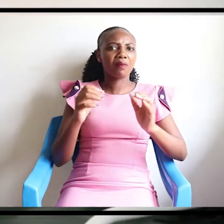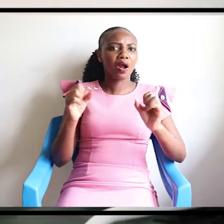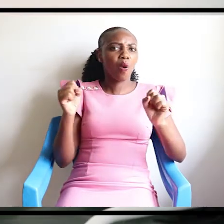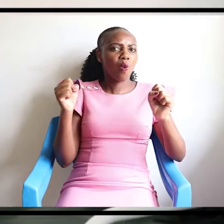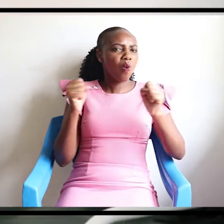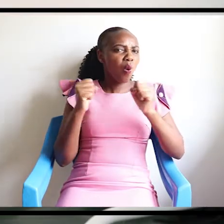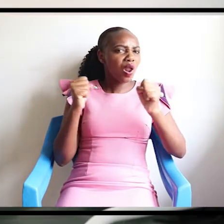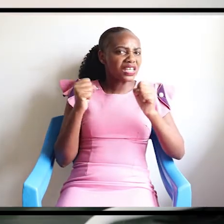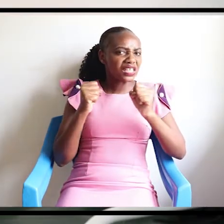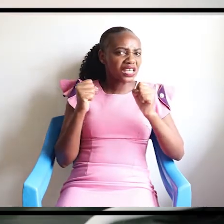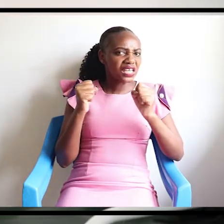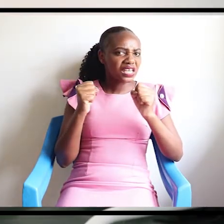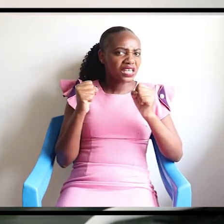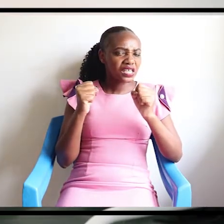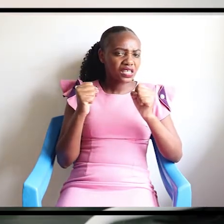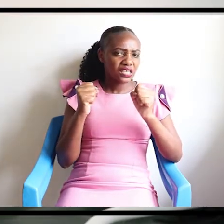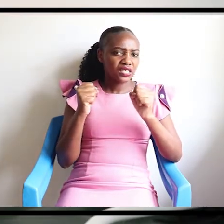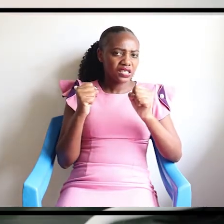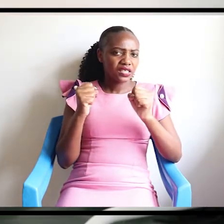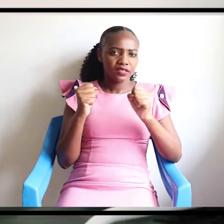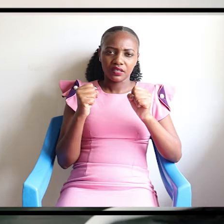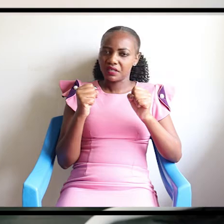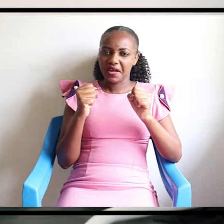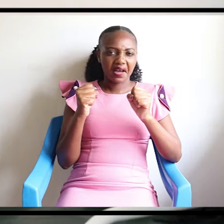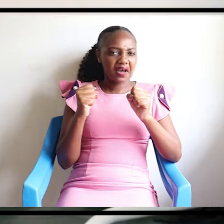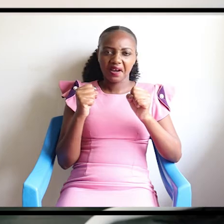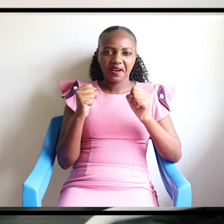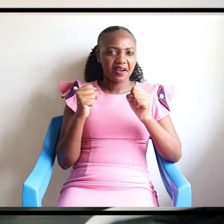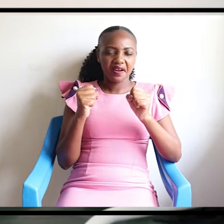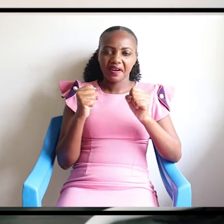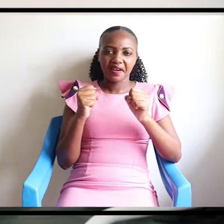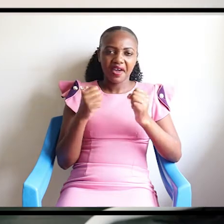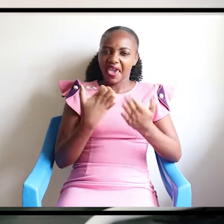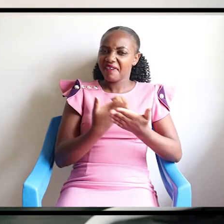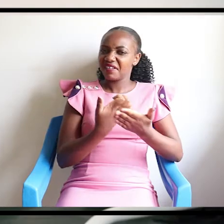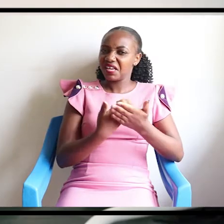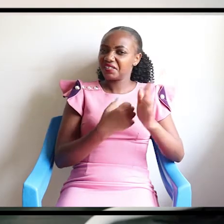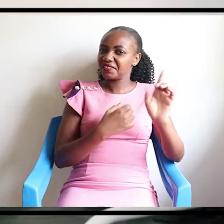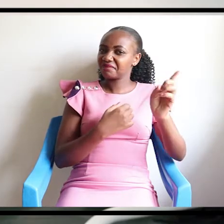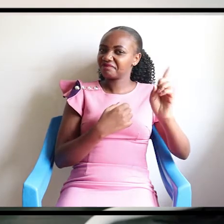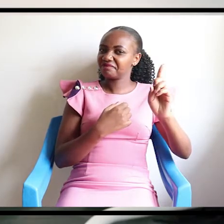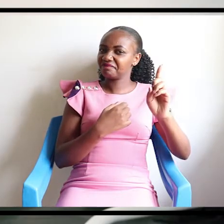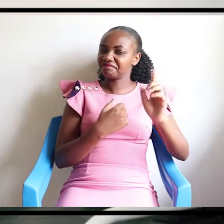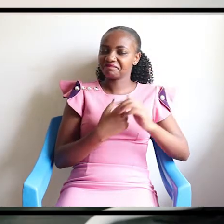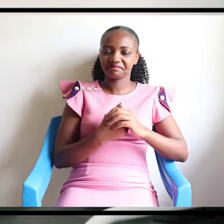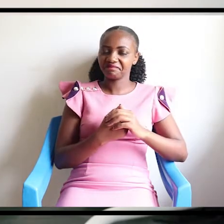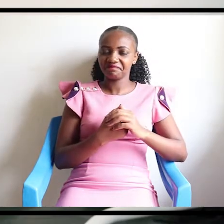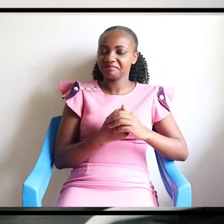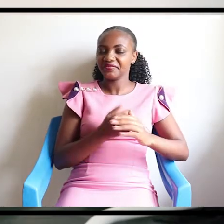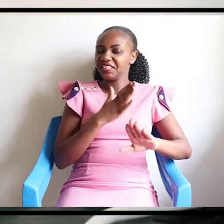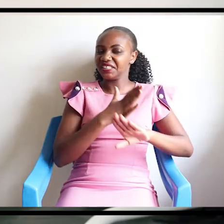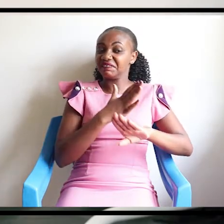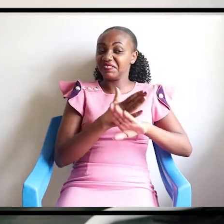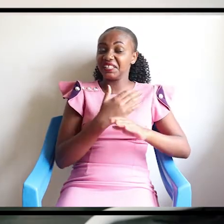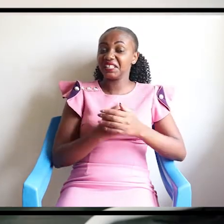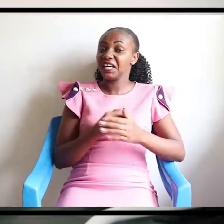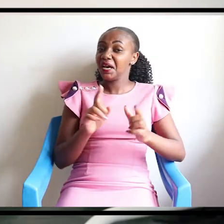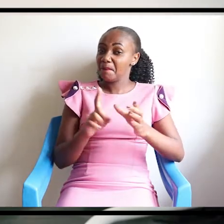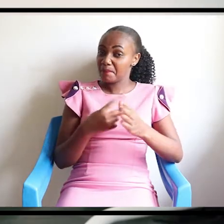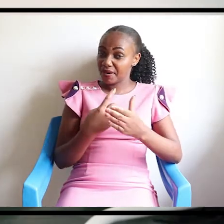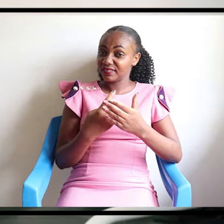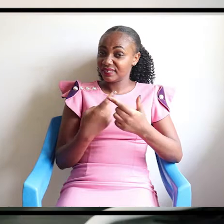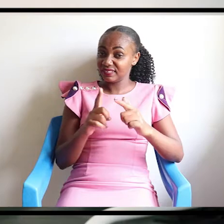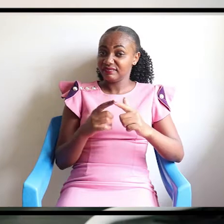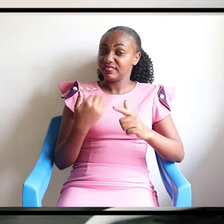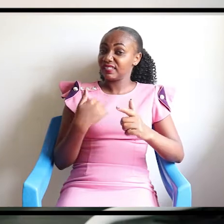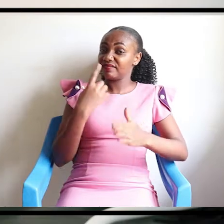kukua baridi. Kukua baridi, it is not scientifically proven. It's all in the mind. But like I said again, in case of any